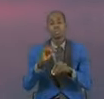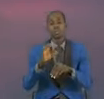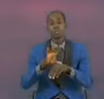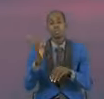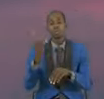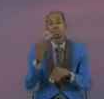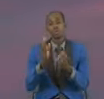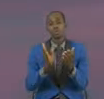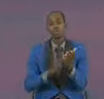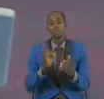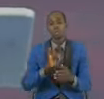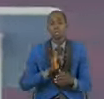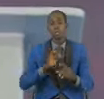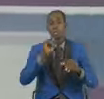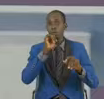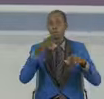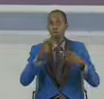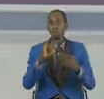said,